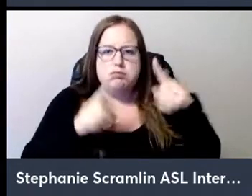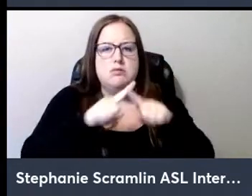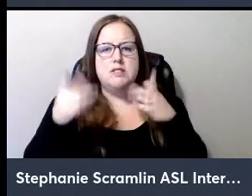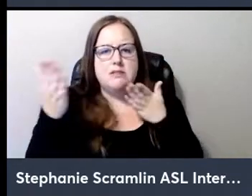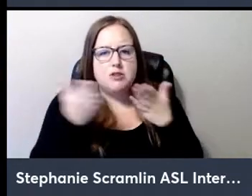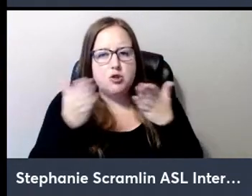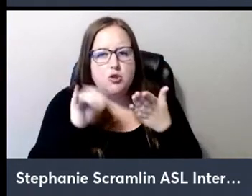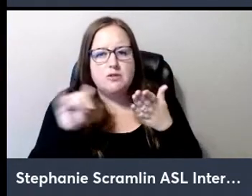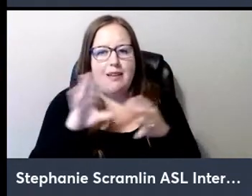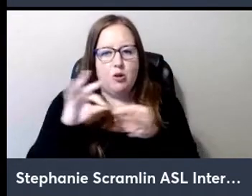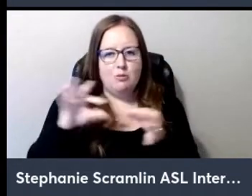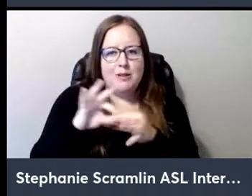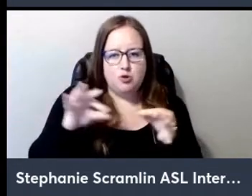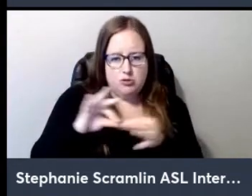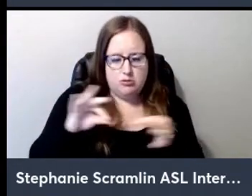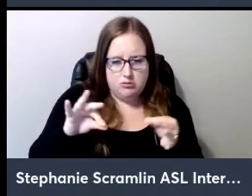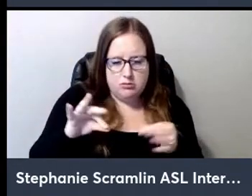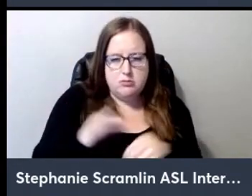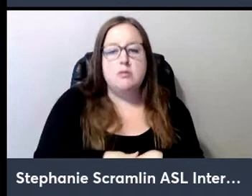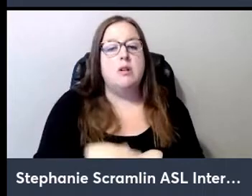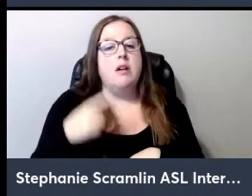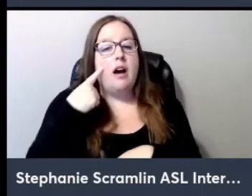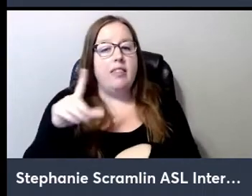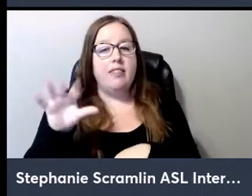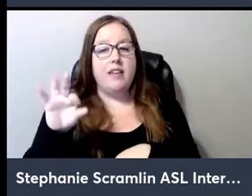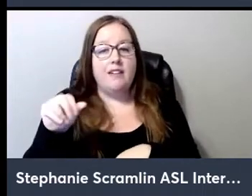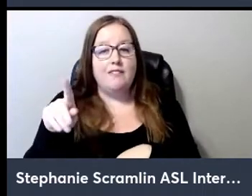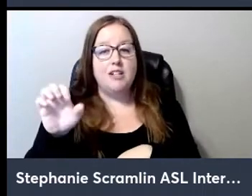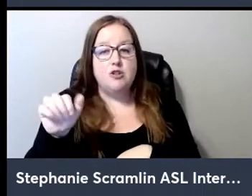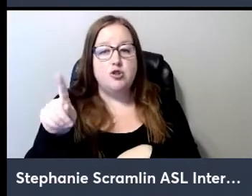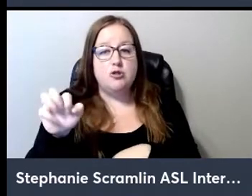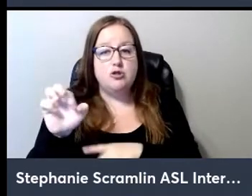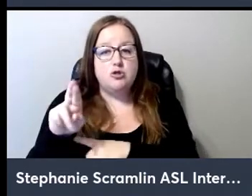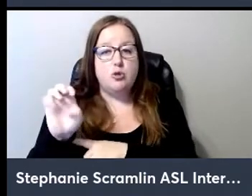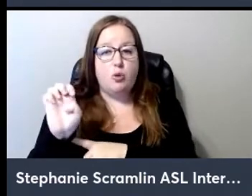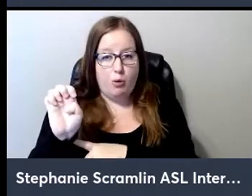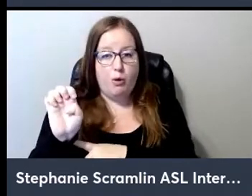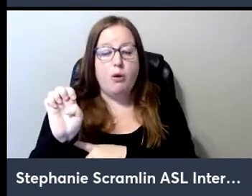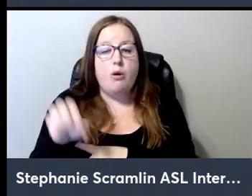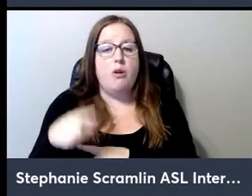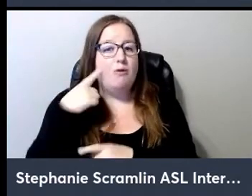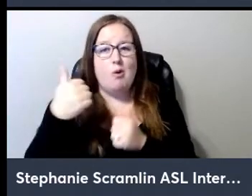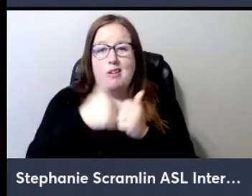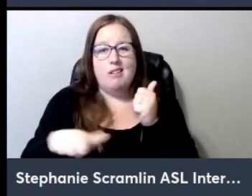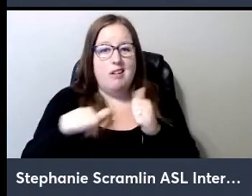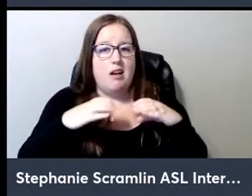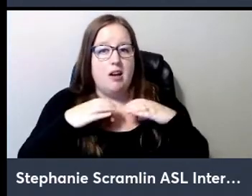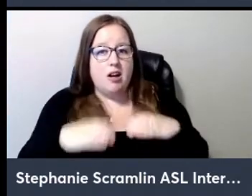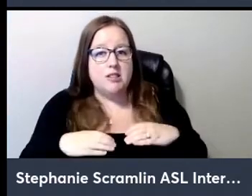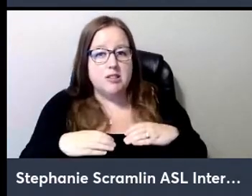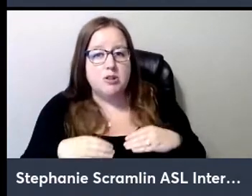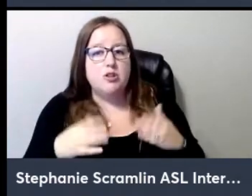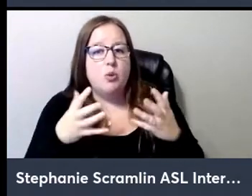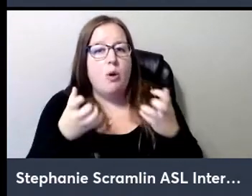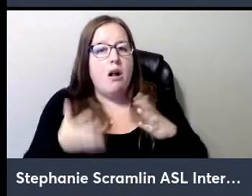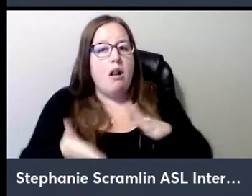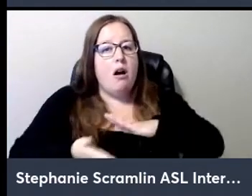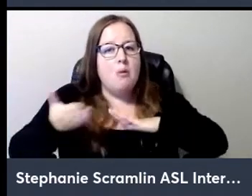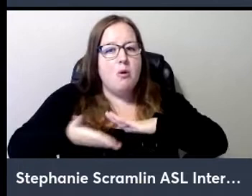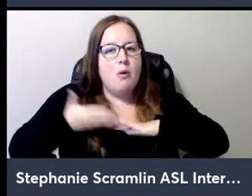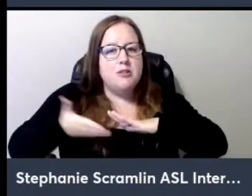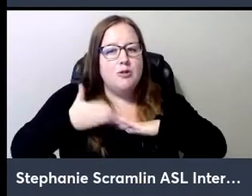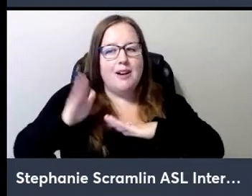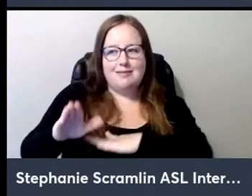mentioned. And I think feature stores for any customers who are looking at operationalizing their